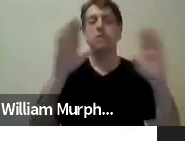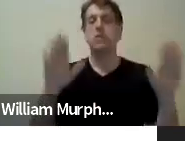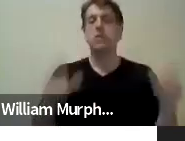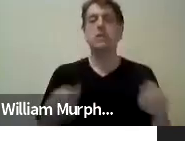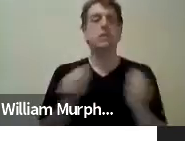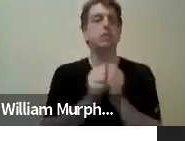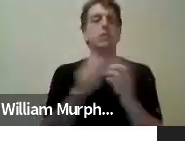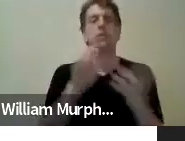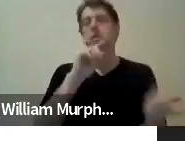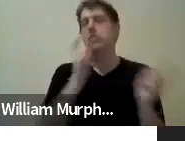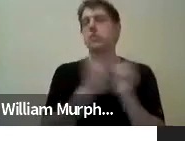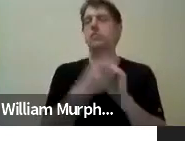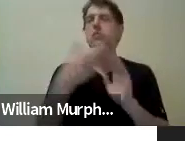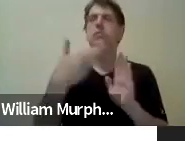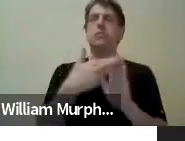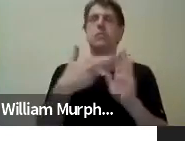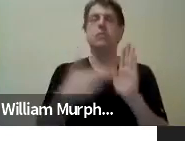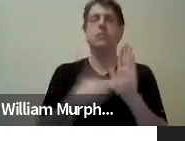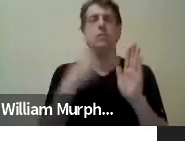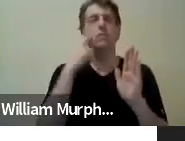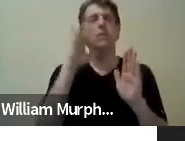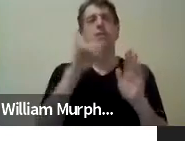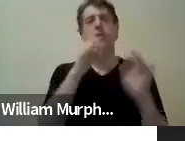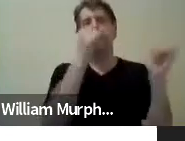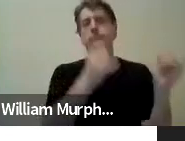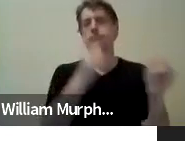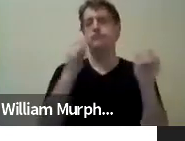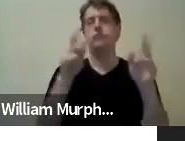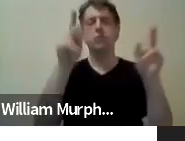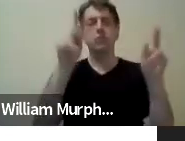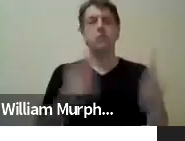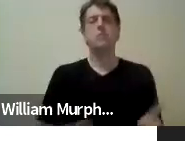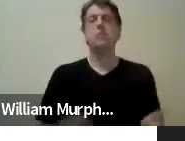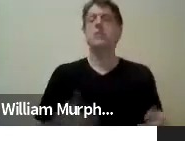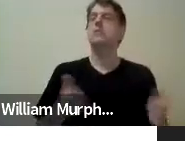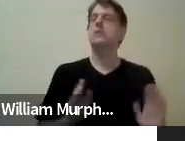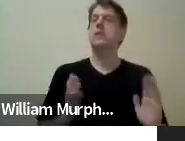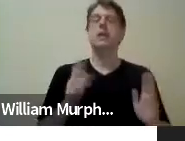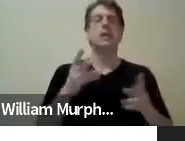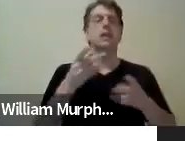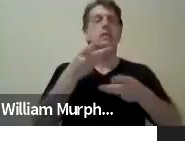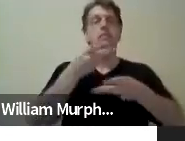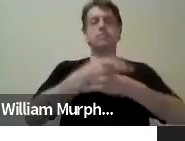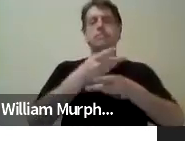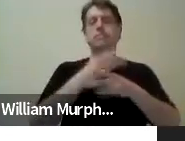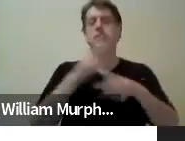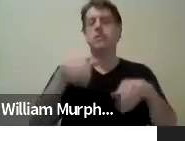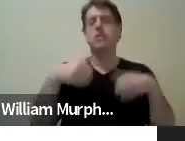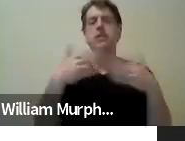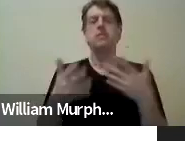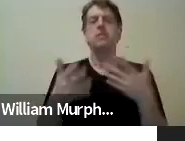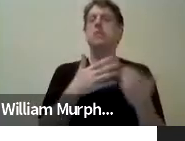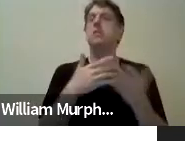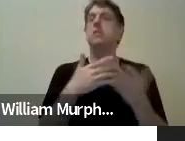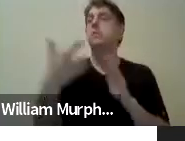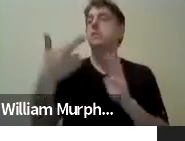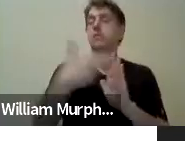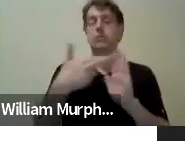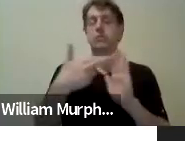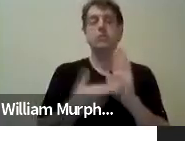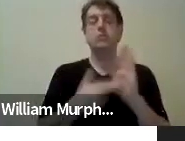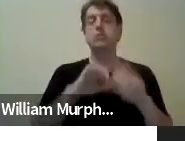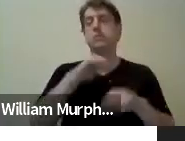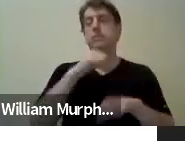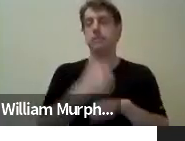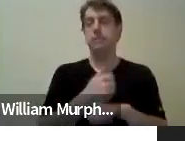rule for that individual person by allowing in caregivers, you know, despite the rule that people